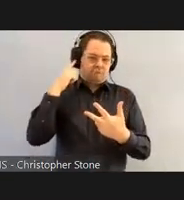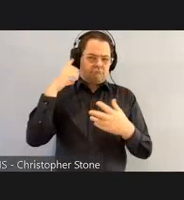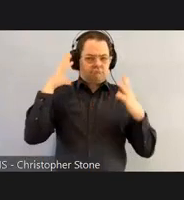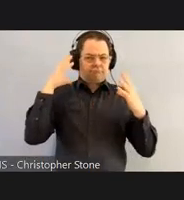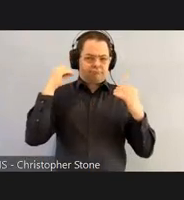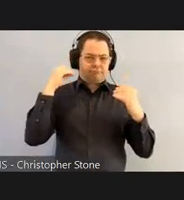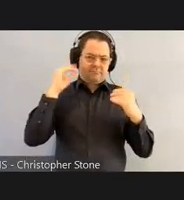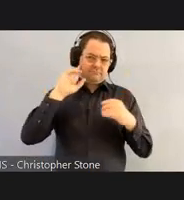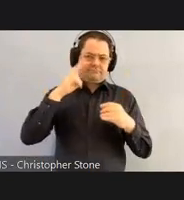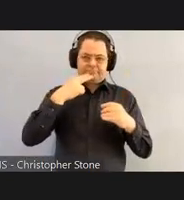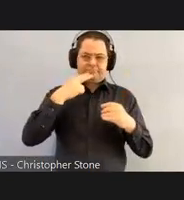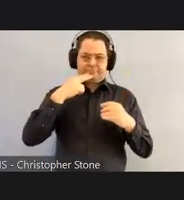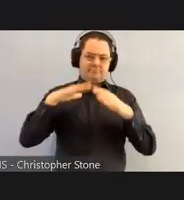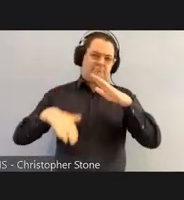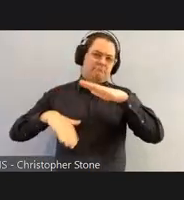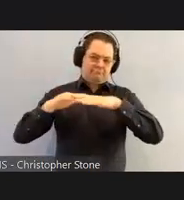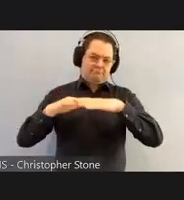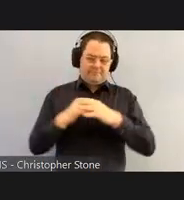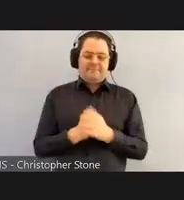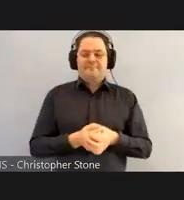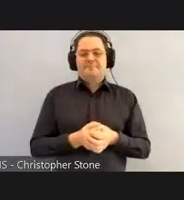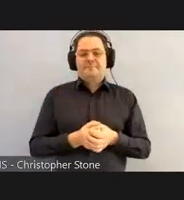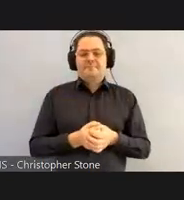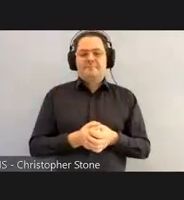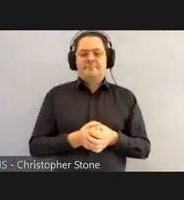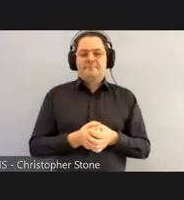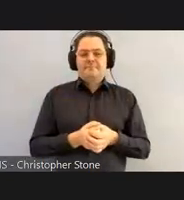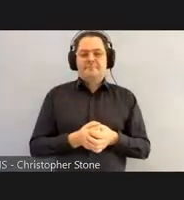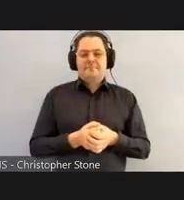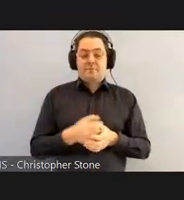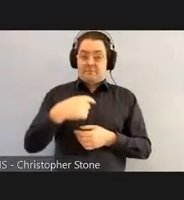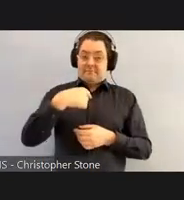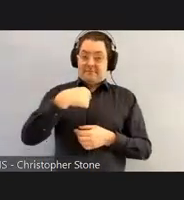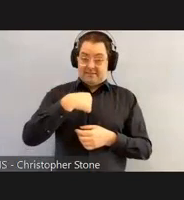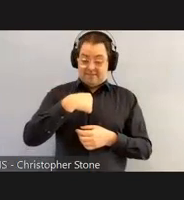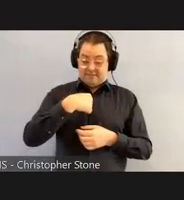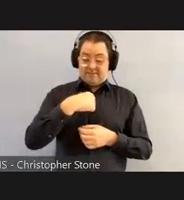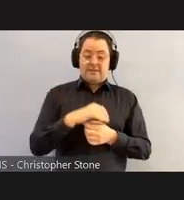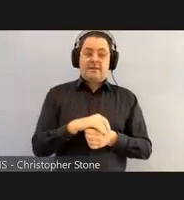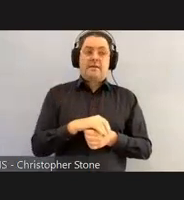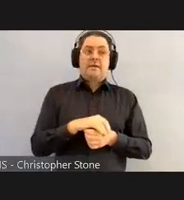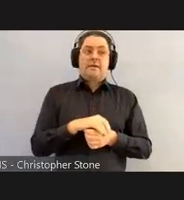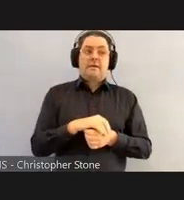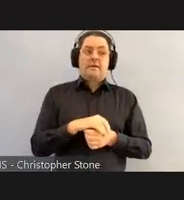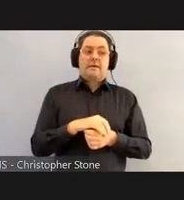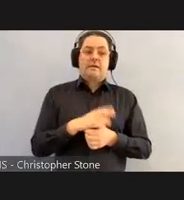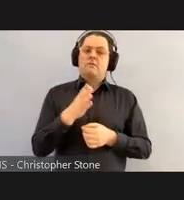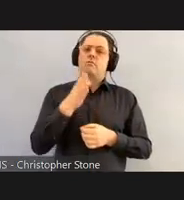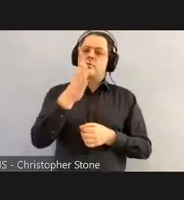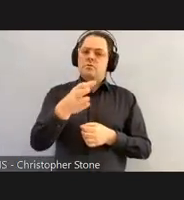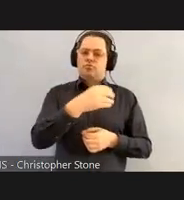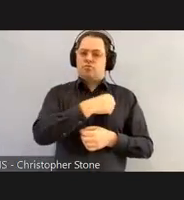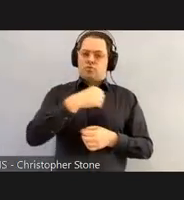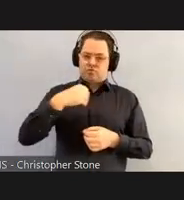impairment. So it starts from when I went to the ENT